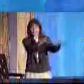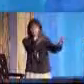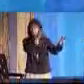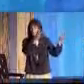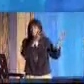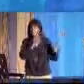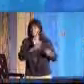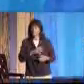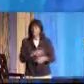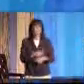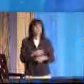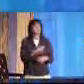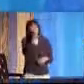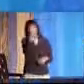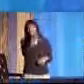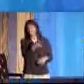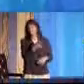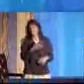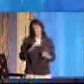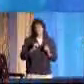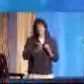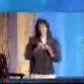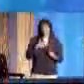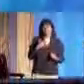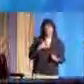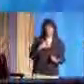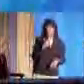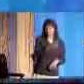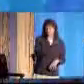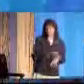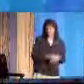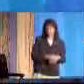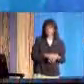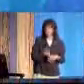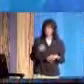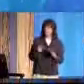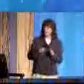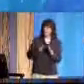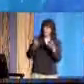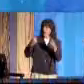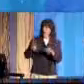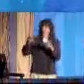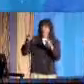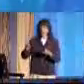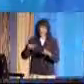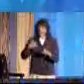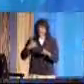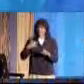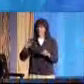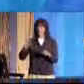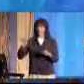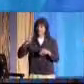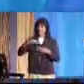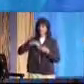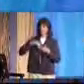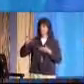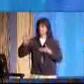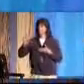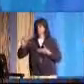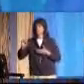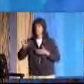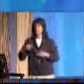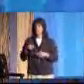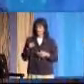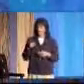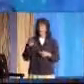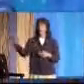you've experienced that when somebody is really urgent about getting heard and you have the feeling that they're talking at